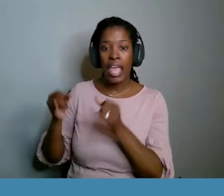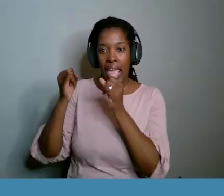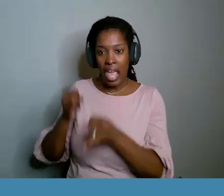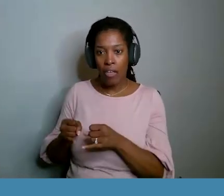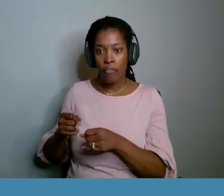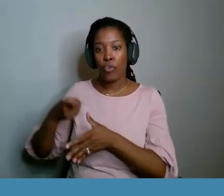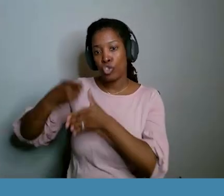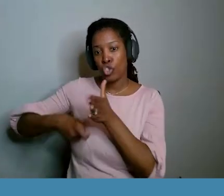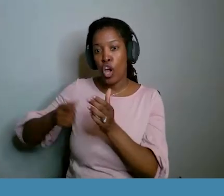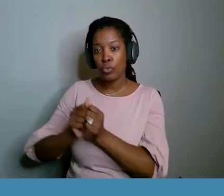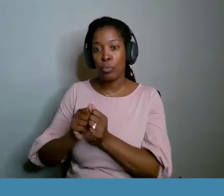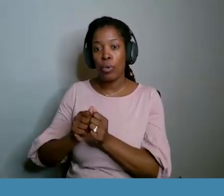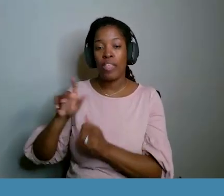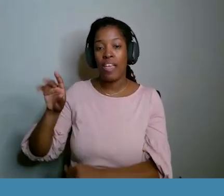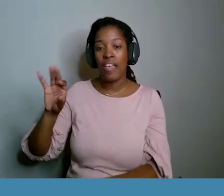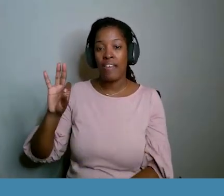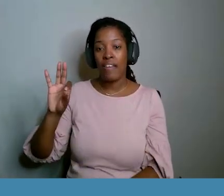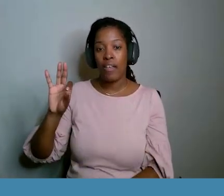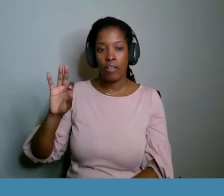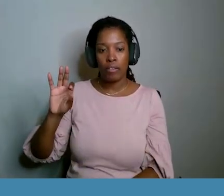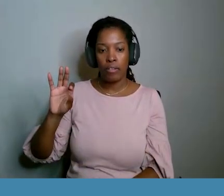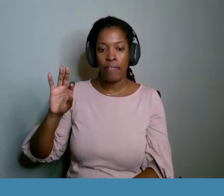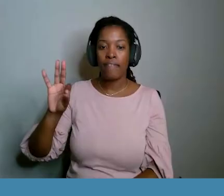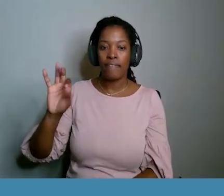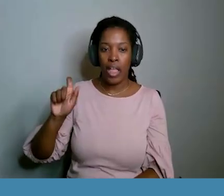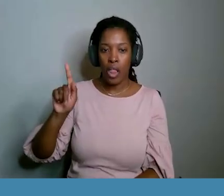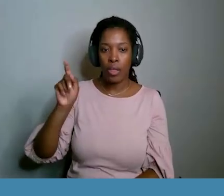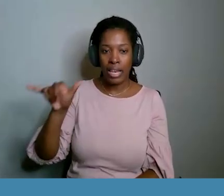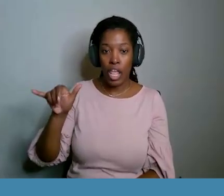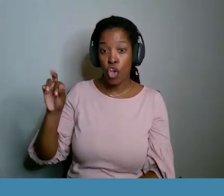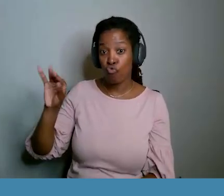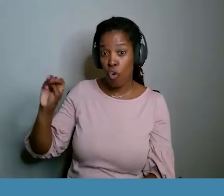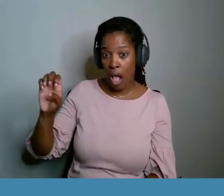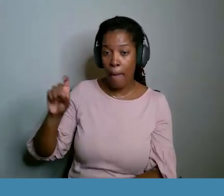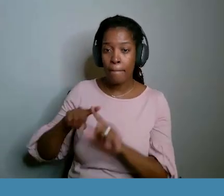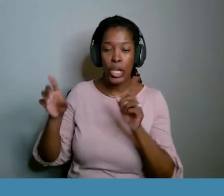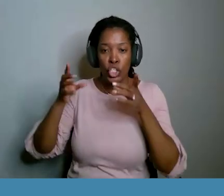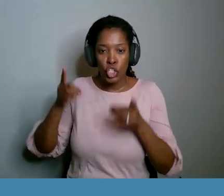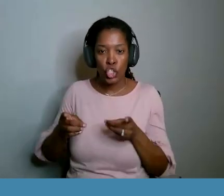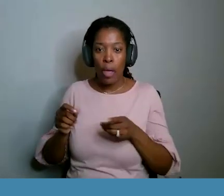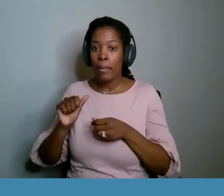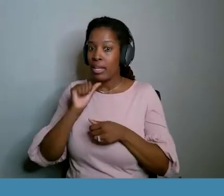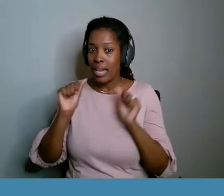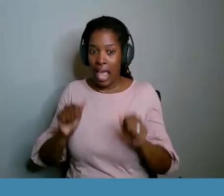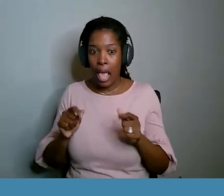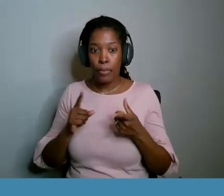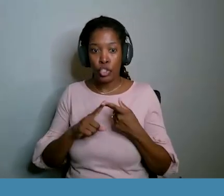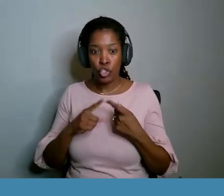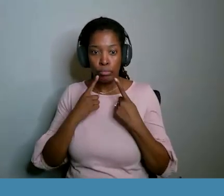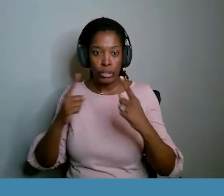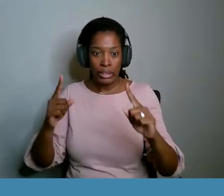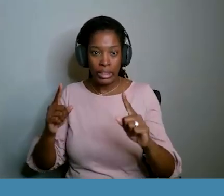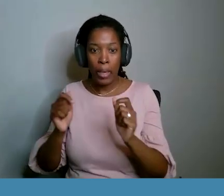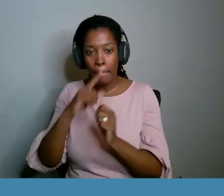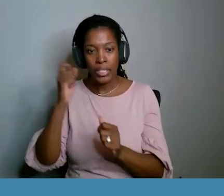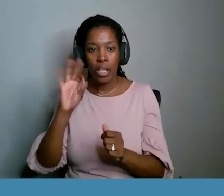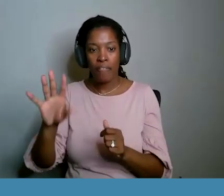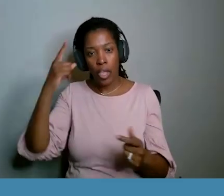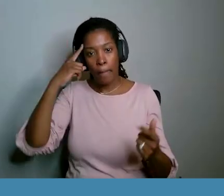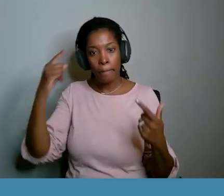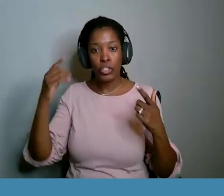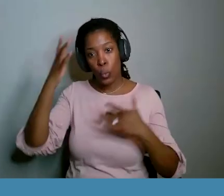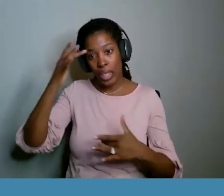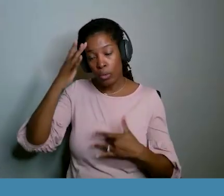crime, but they were determined to be incompetent to proceed because of their mental illness. So when we say incompetent to proceed, or